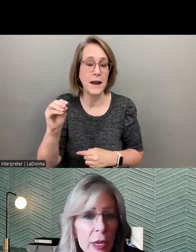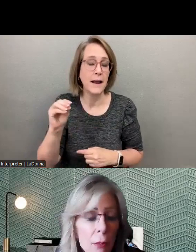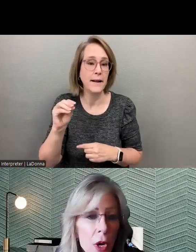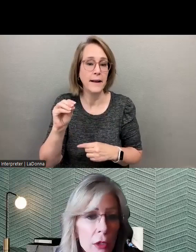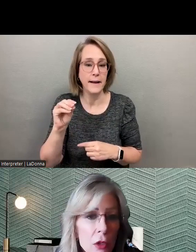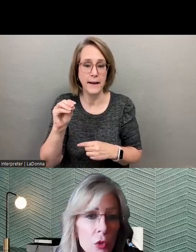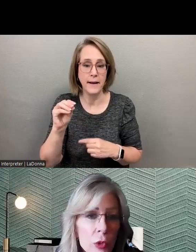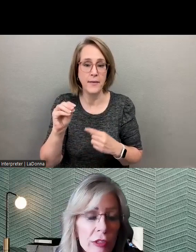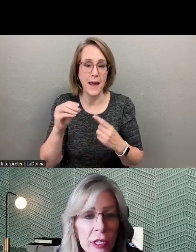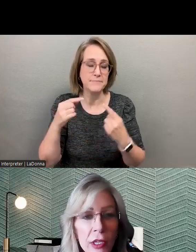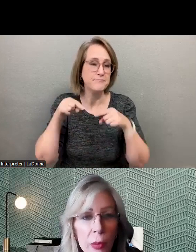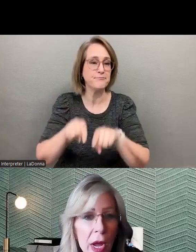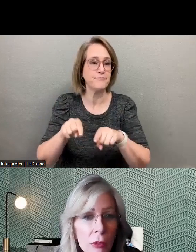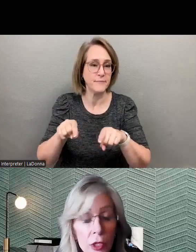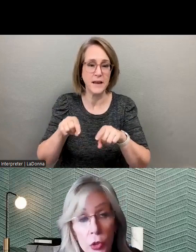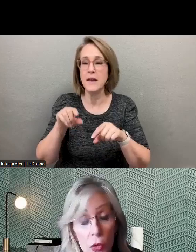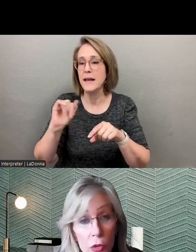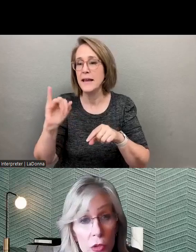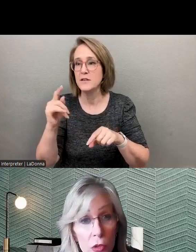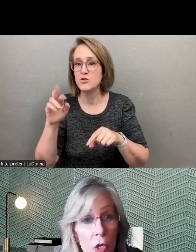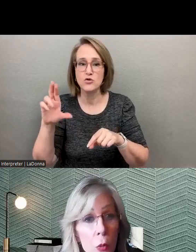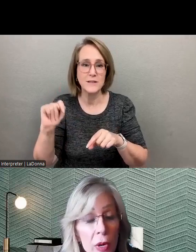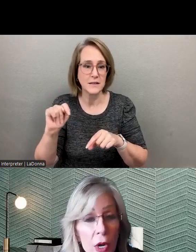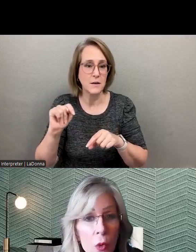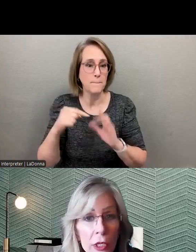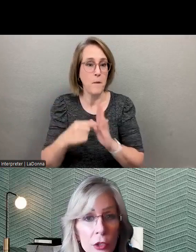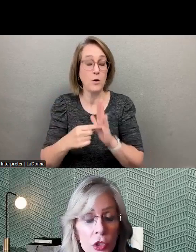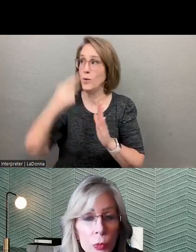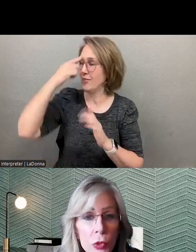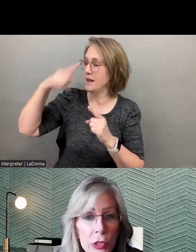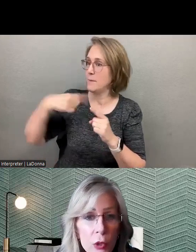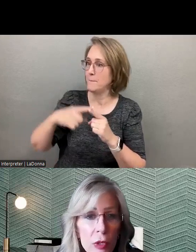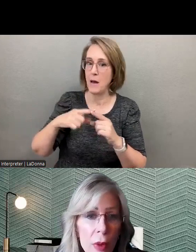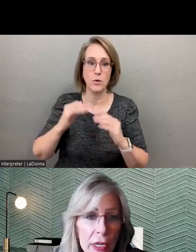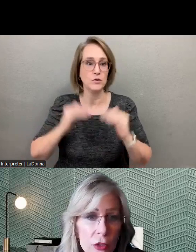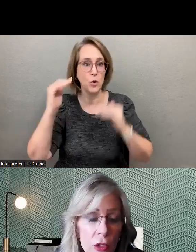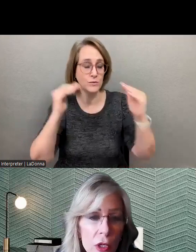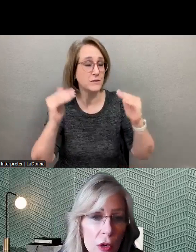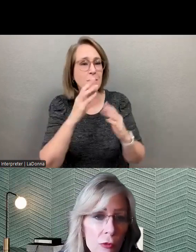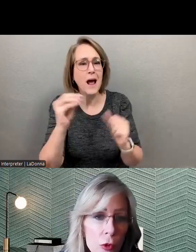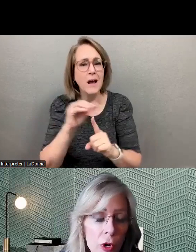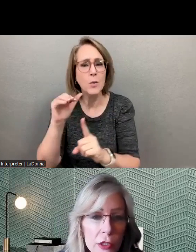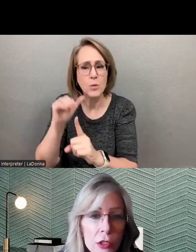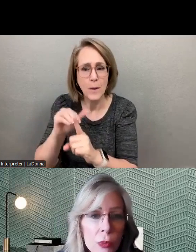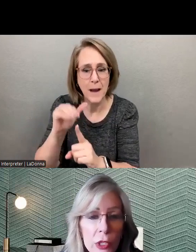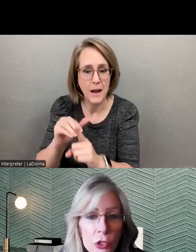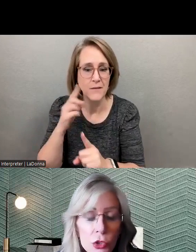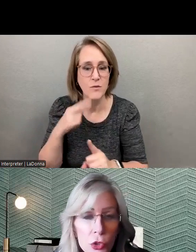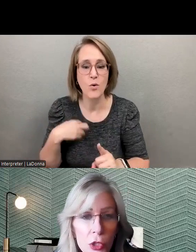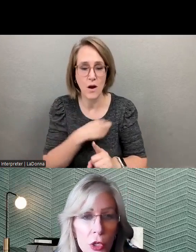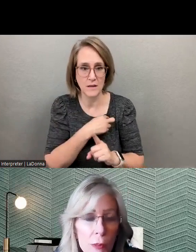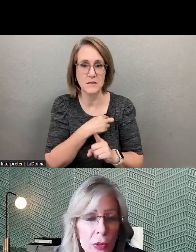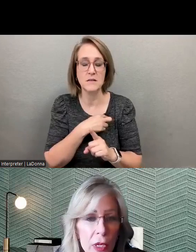sequential intercept model, we think about adults. But I want to just put a reminder for us to